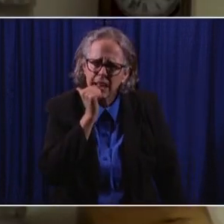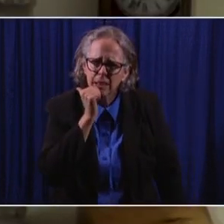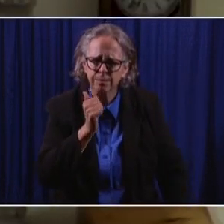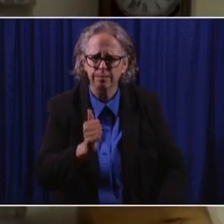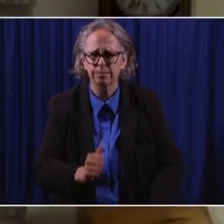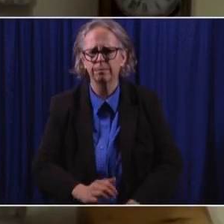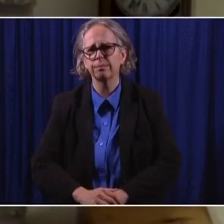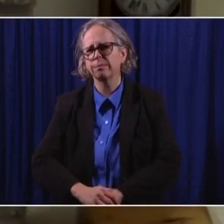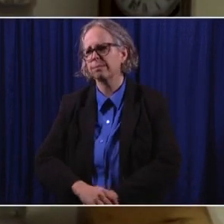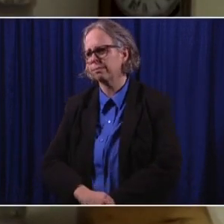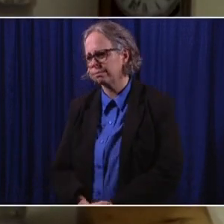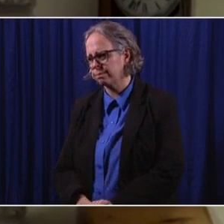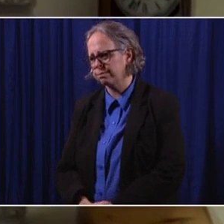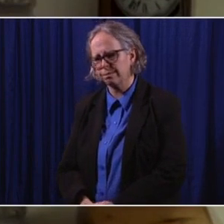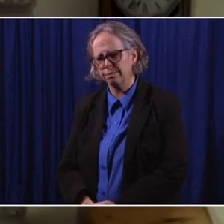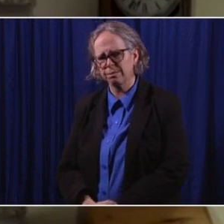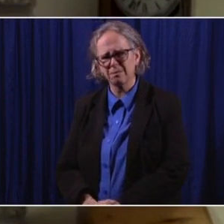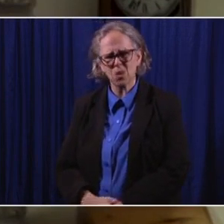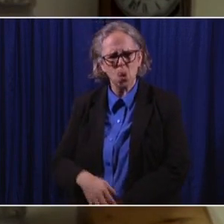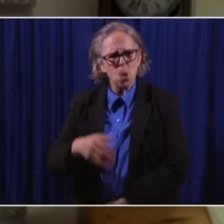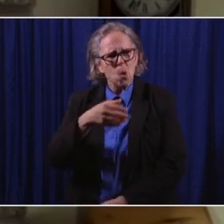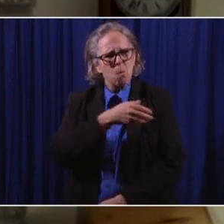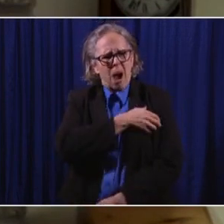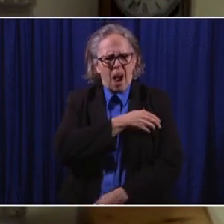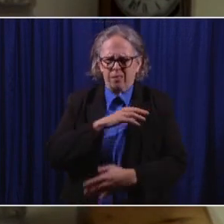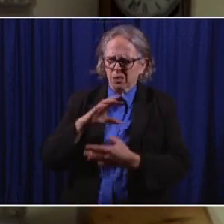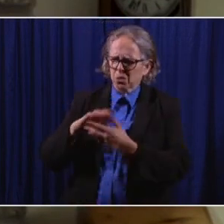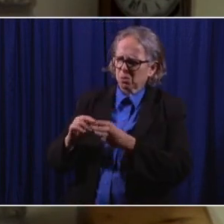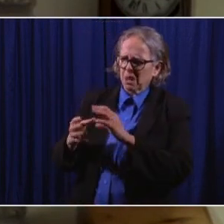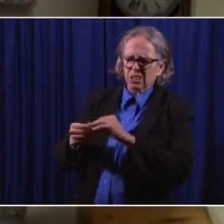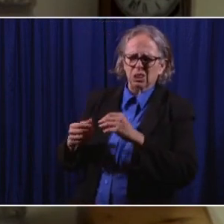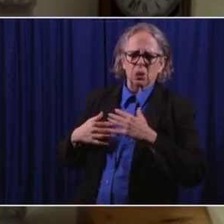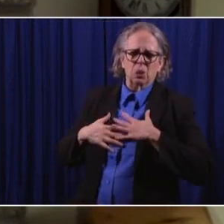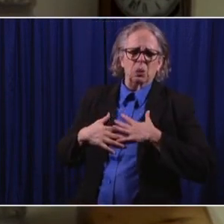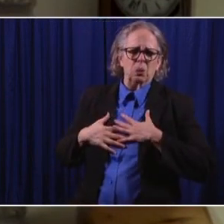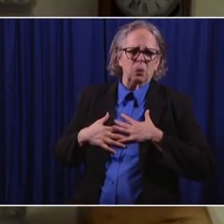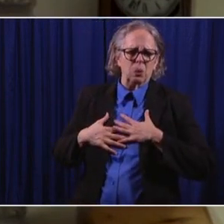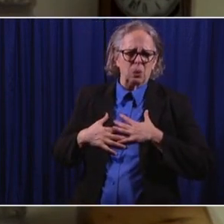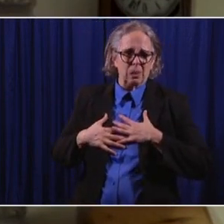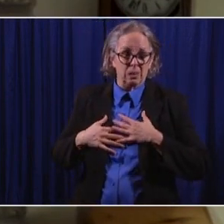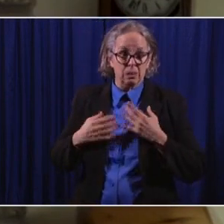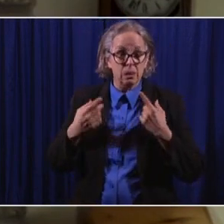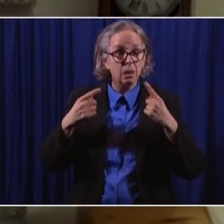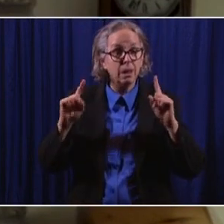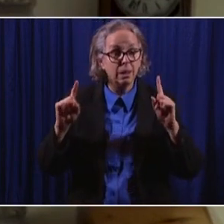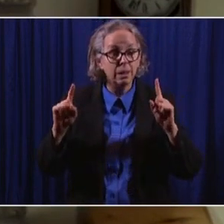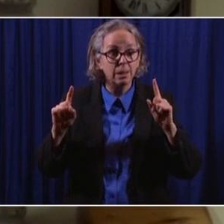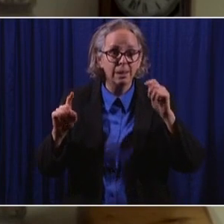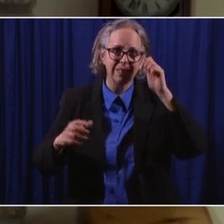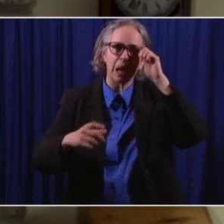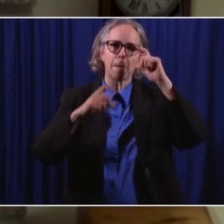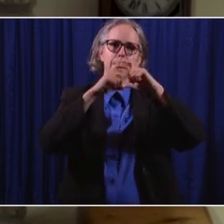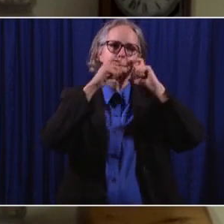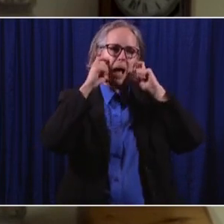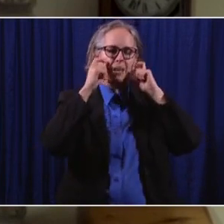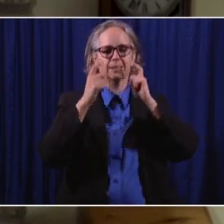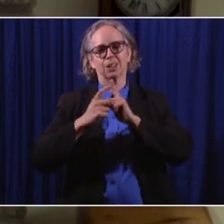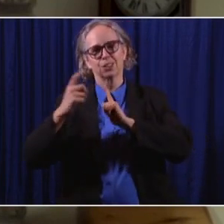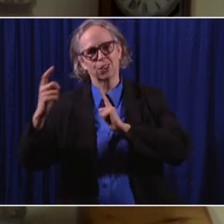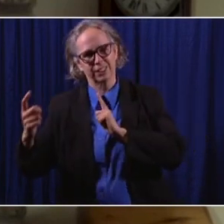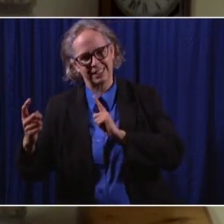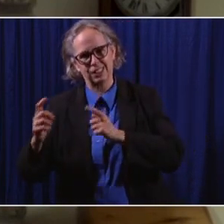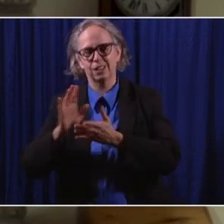Certainly a very powerful message. What works, of course, is mask wearing, social distancing, good hygiene, and